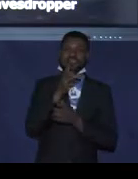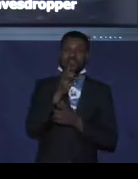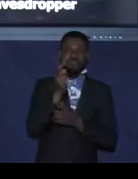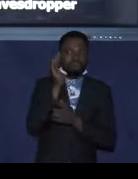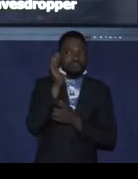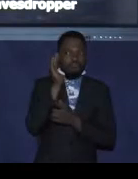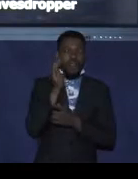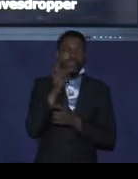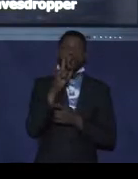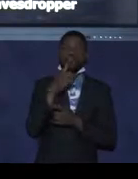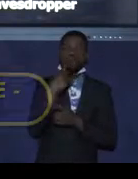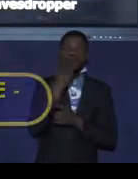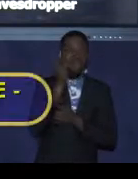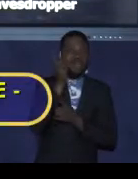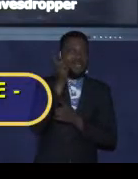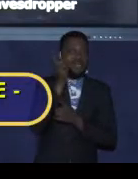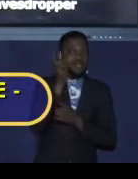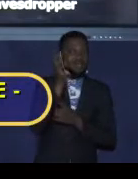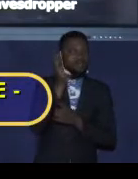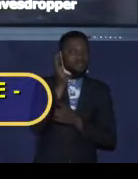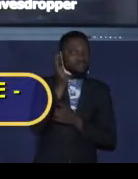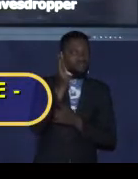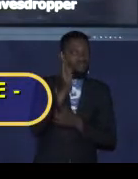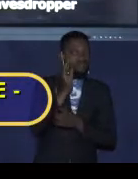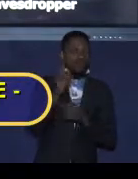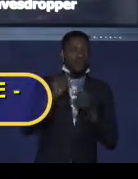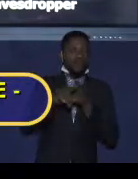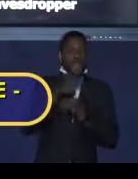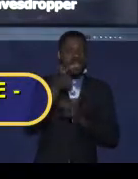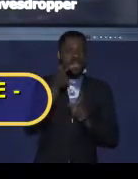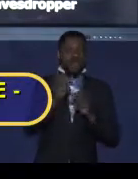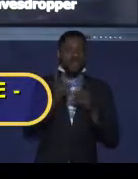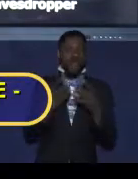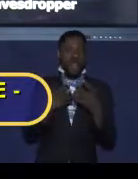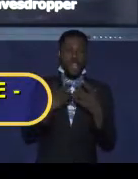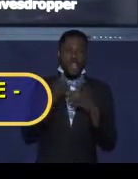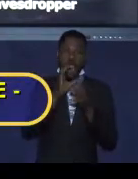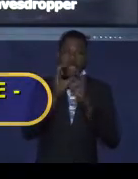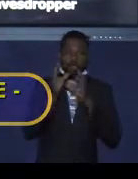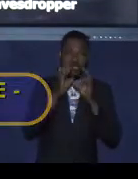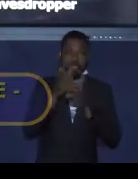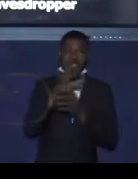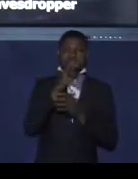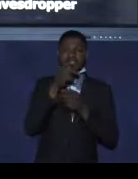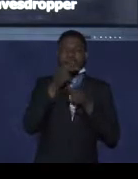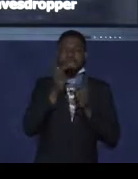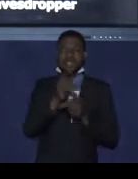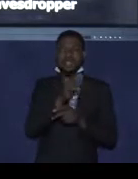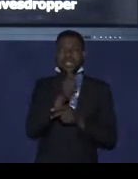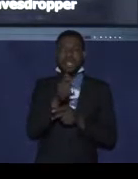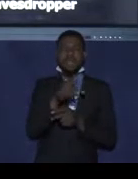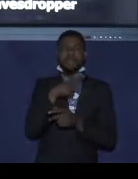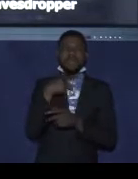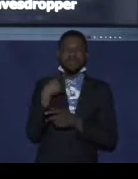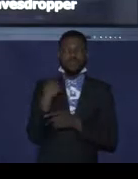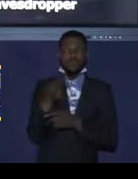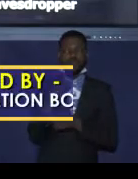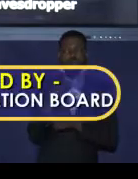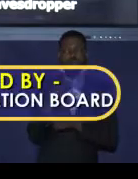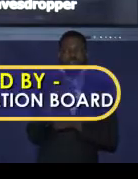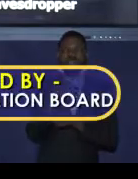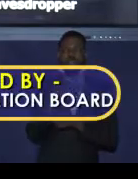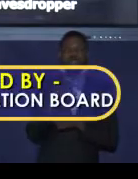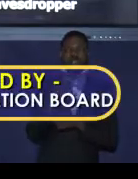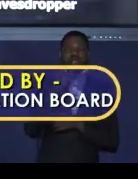no, it's not Gbeburu. One who listens to other people's conversation. Is the person a